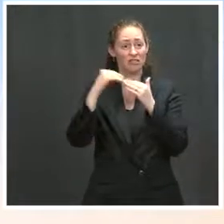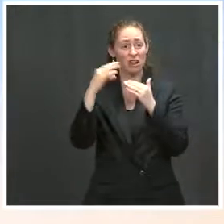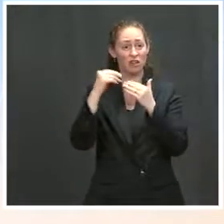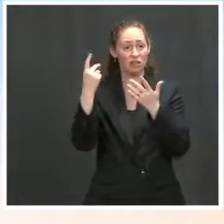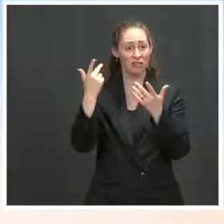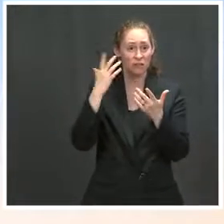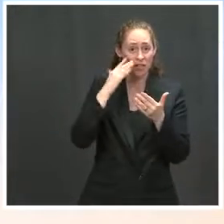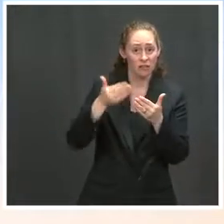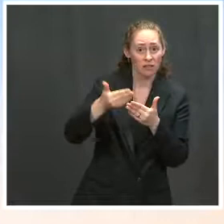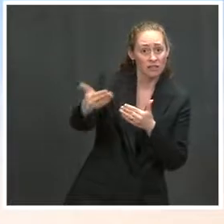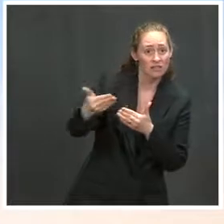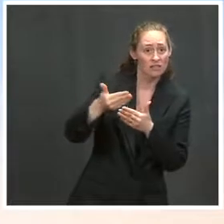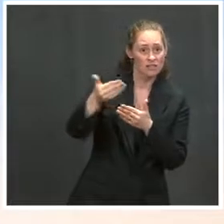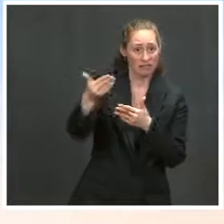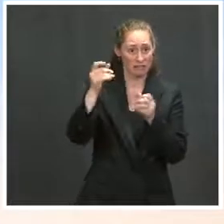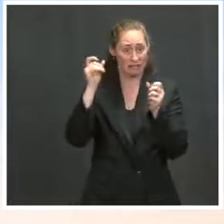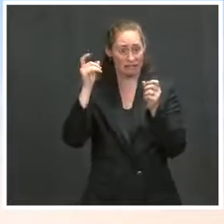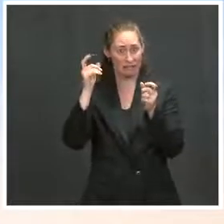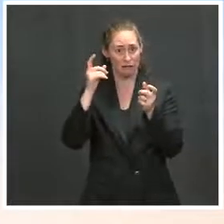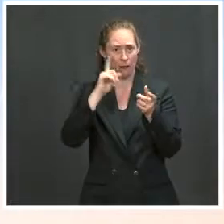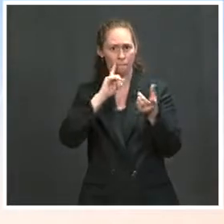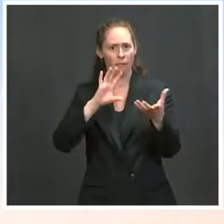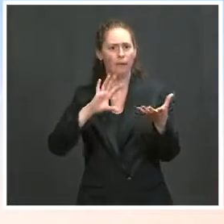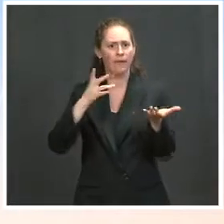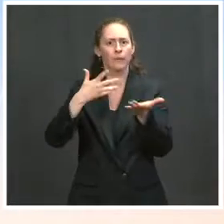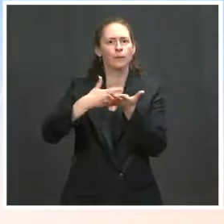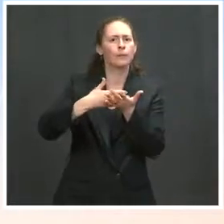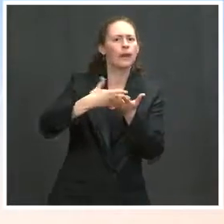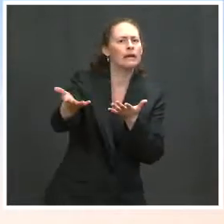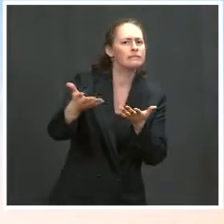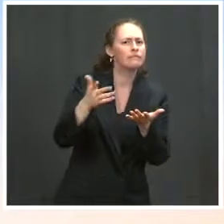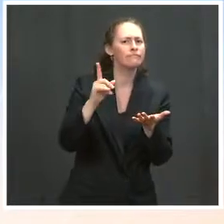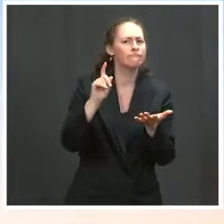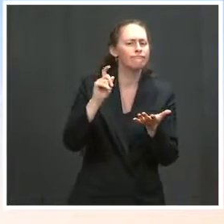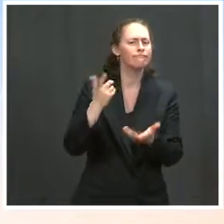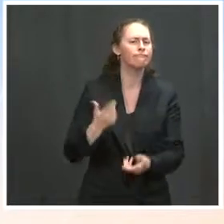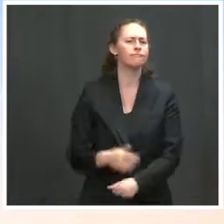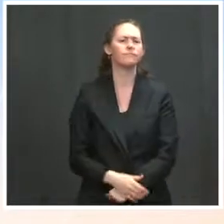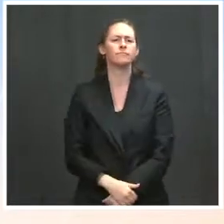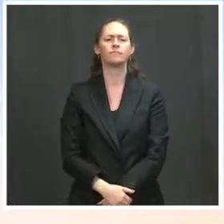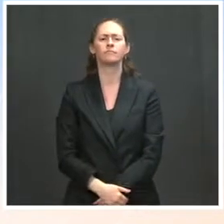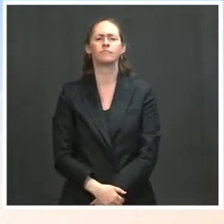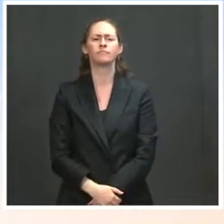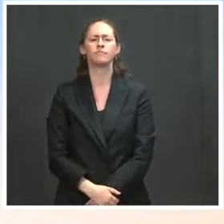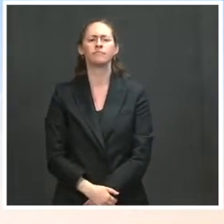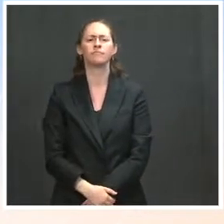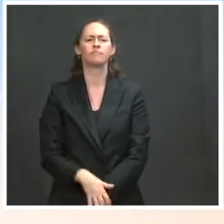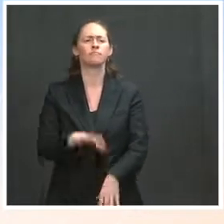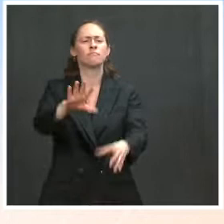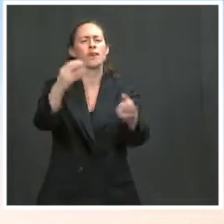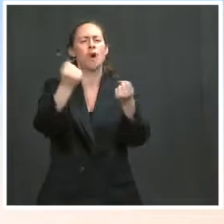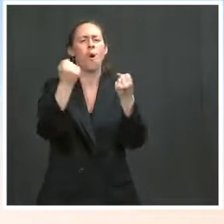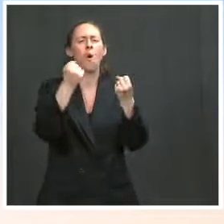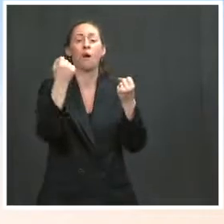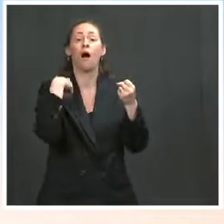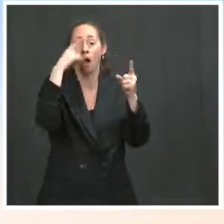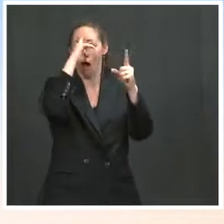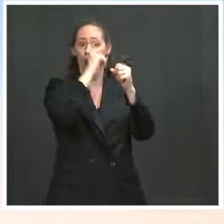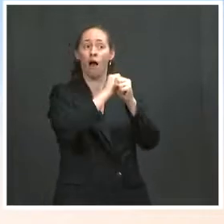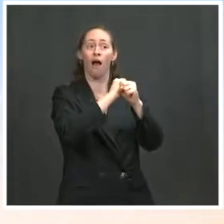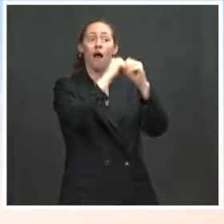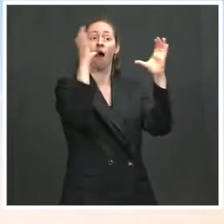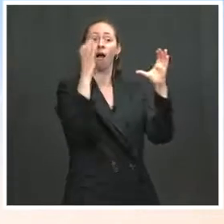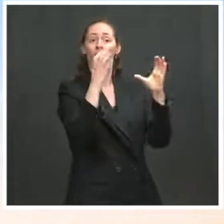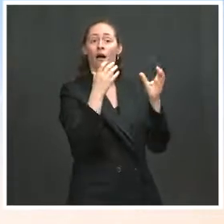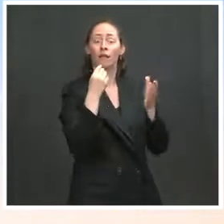So let me first step back for a second. When we think about the inflation, when we think about where we are currently, look, the president's